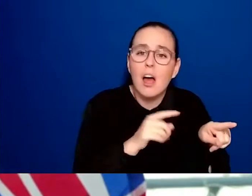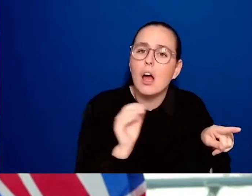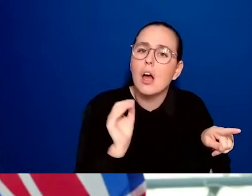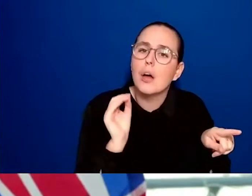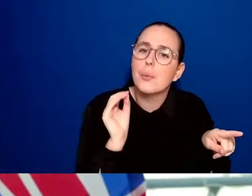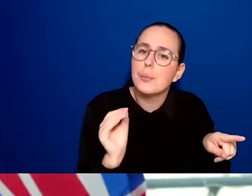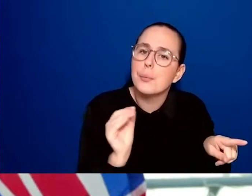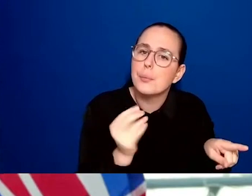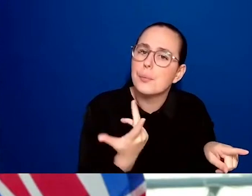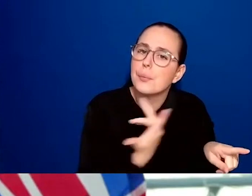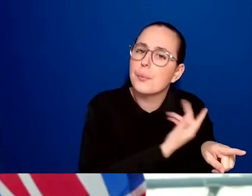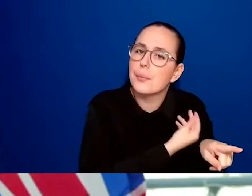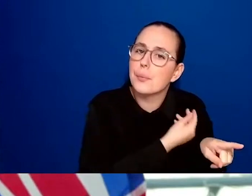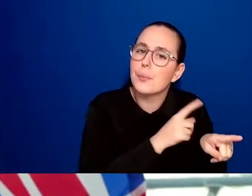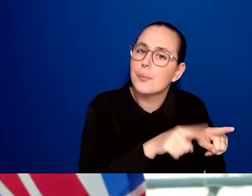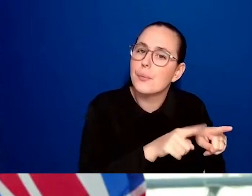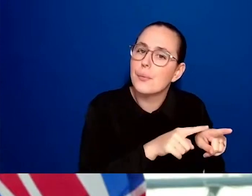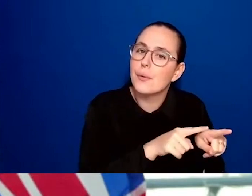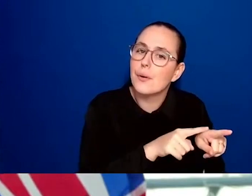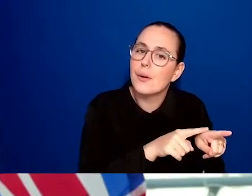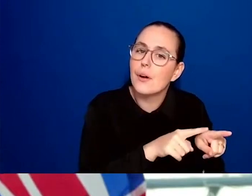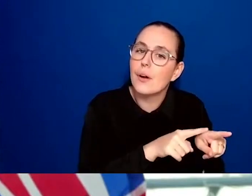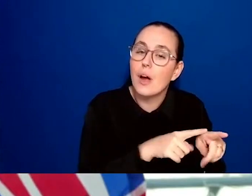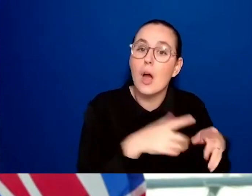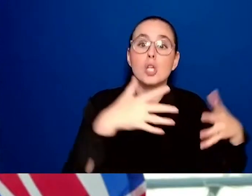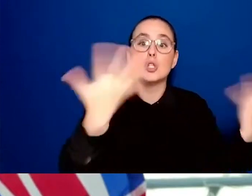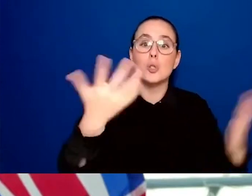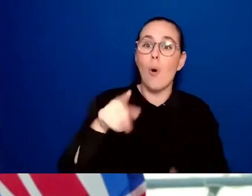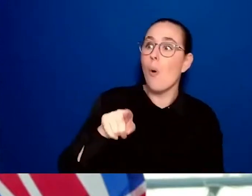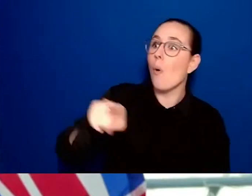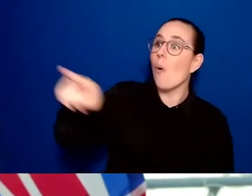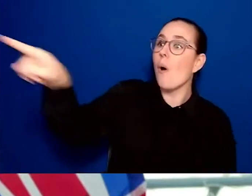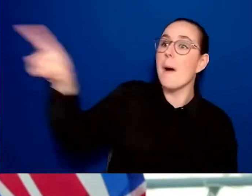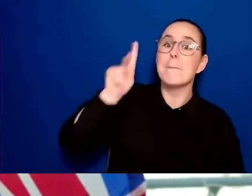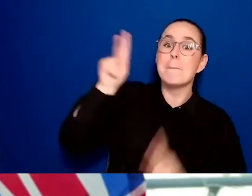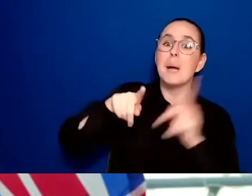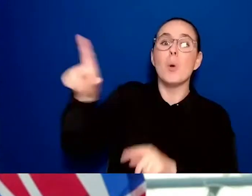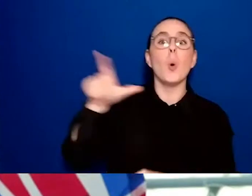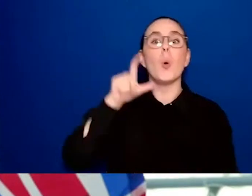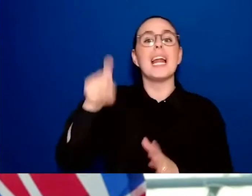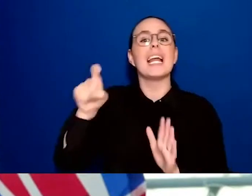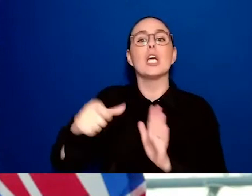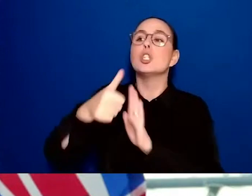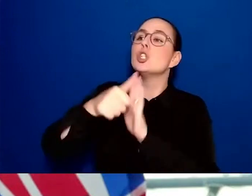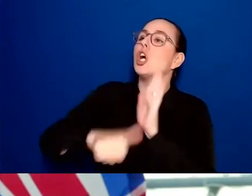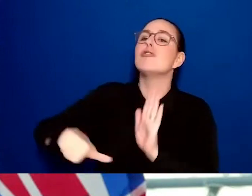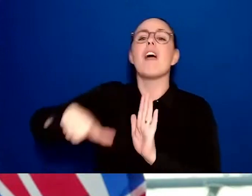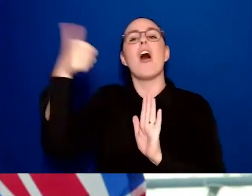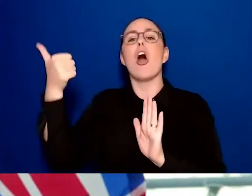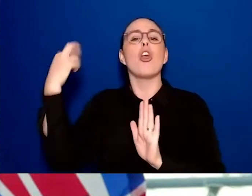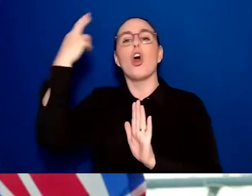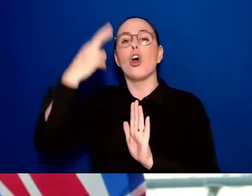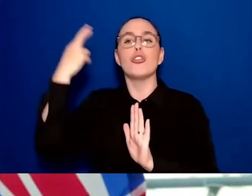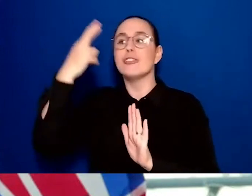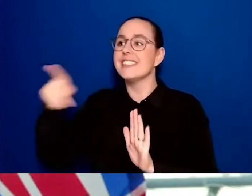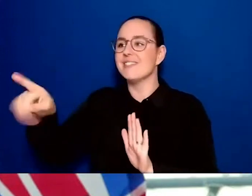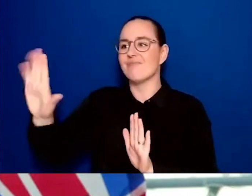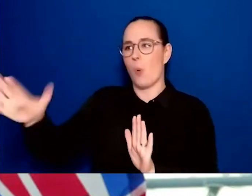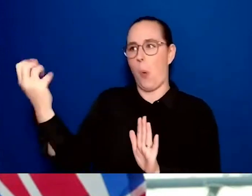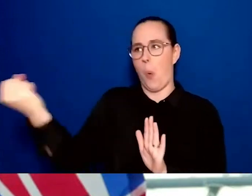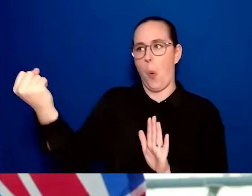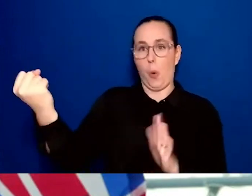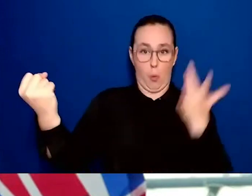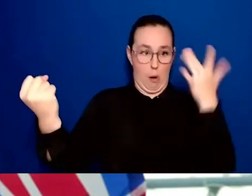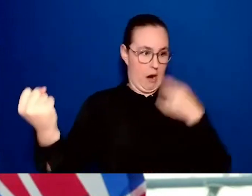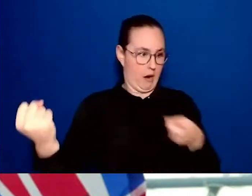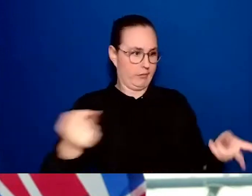services they need. Sadly, choices not to get vaccinated is affecting our families and our communities